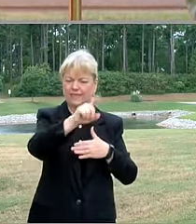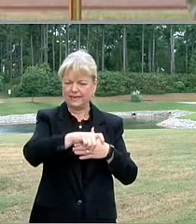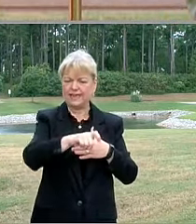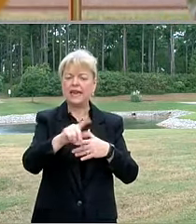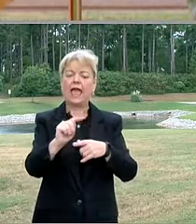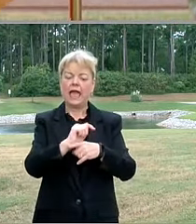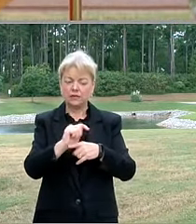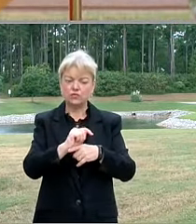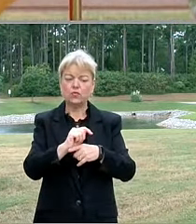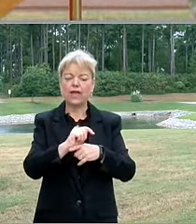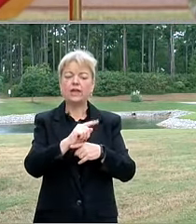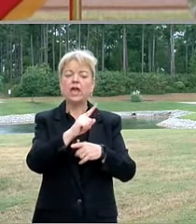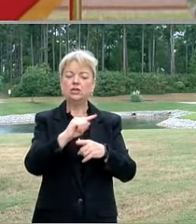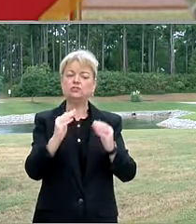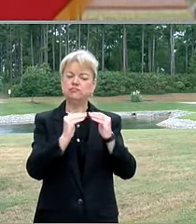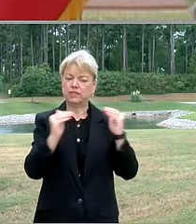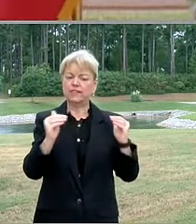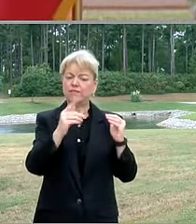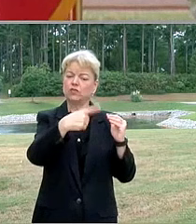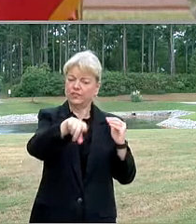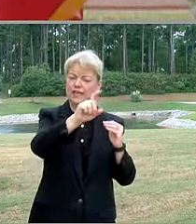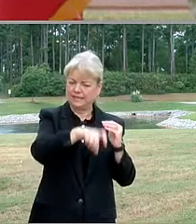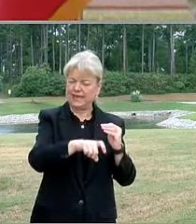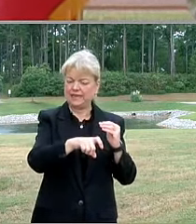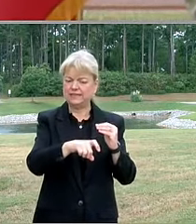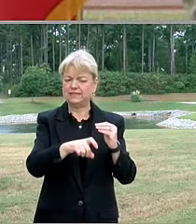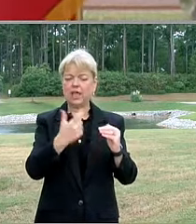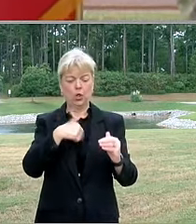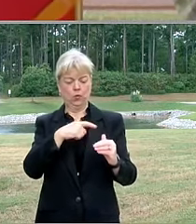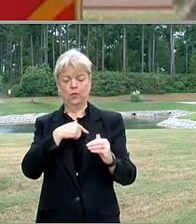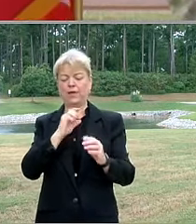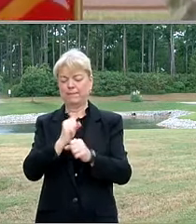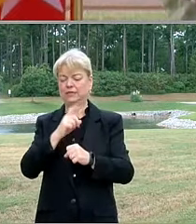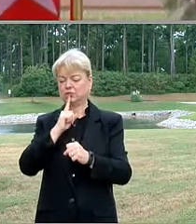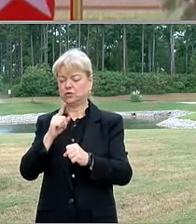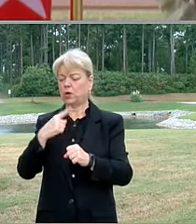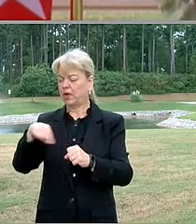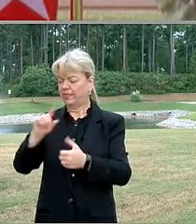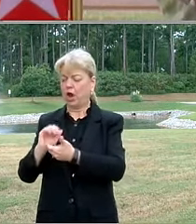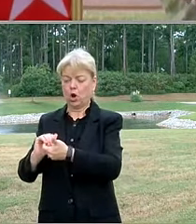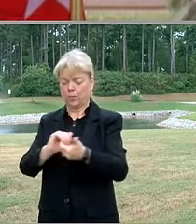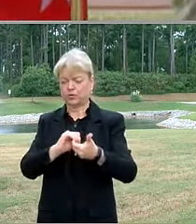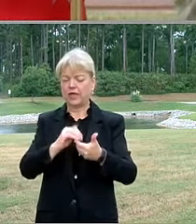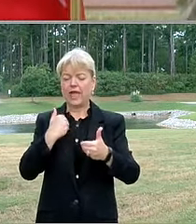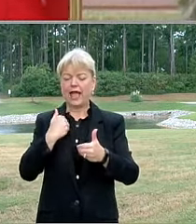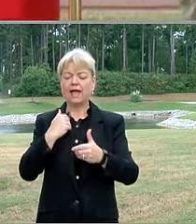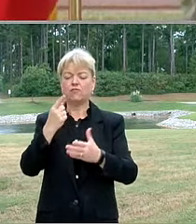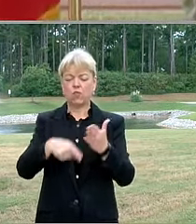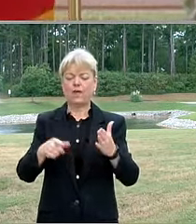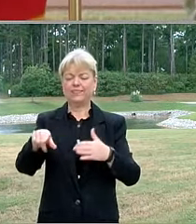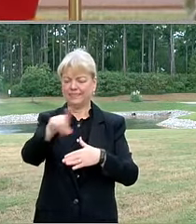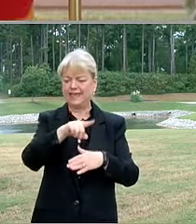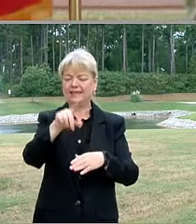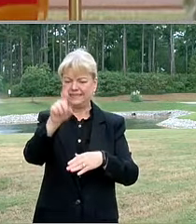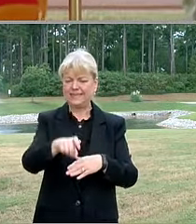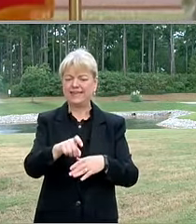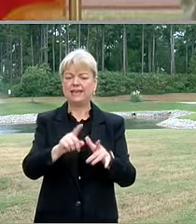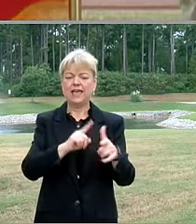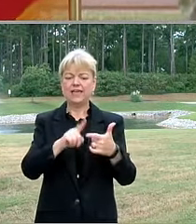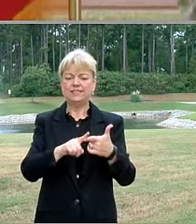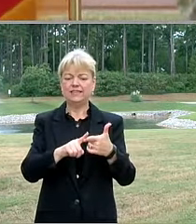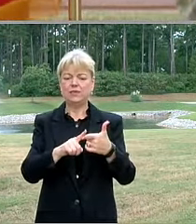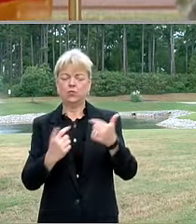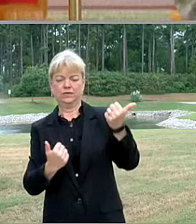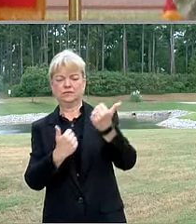to hold so that we can fight together. Because when we ensure that our allies are well-prepared and well-equipped, we fortify our collective defense, and